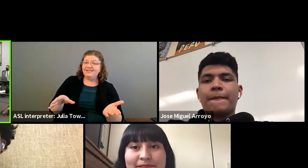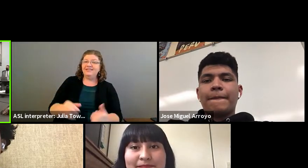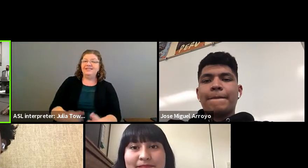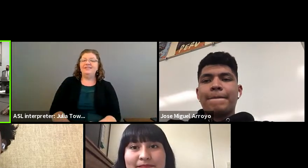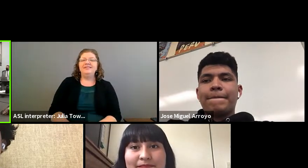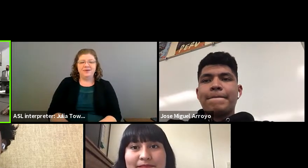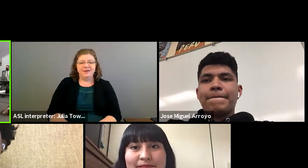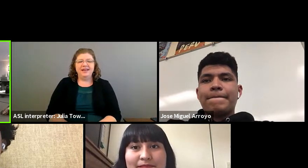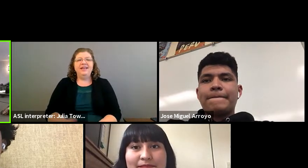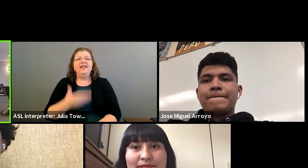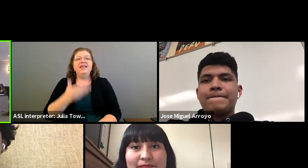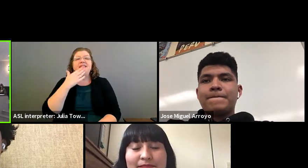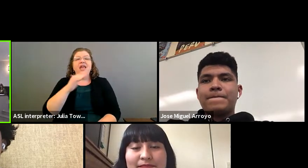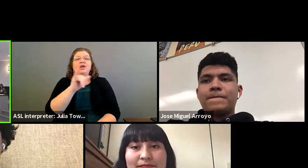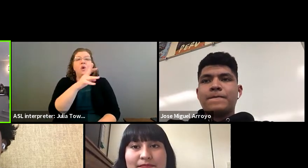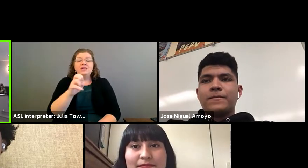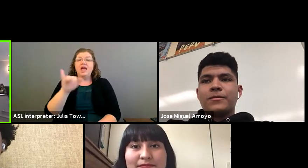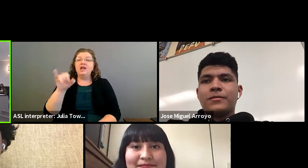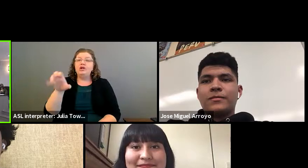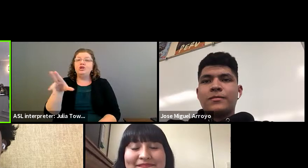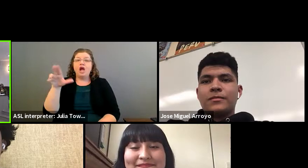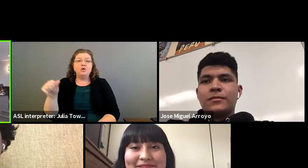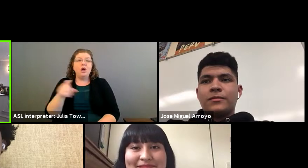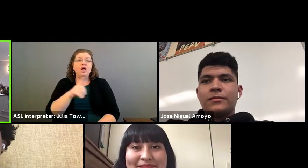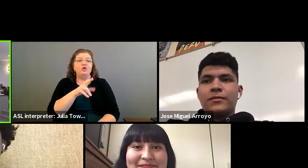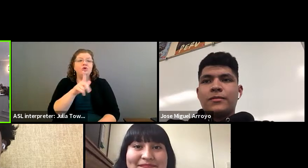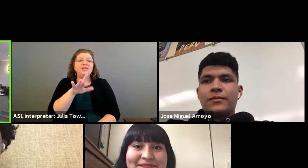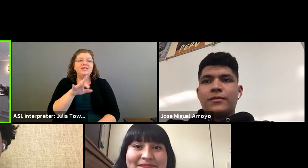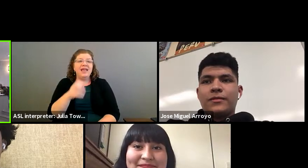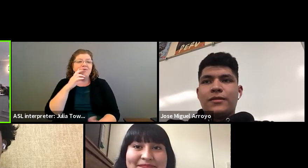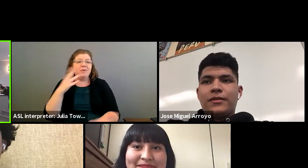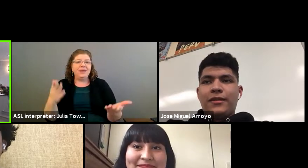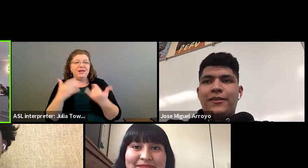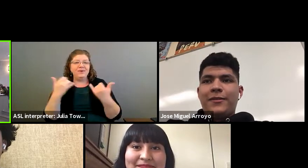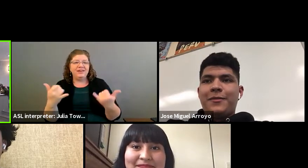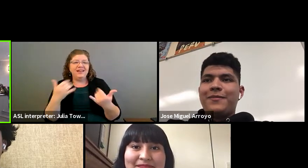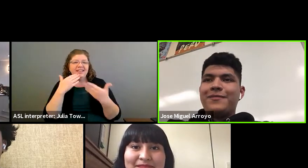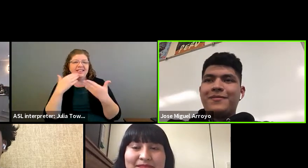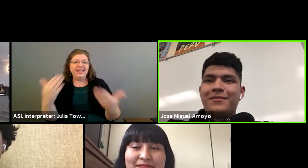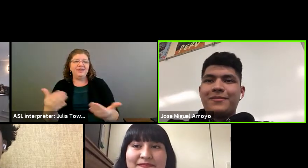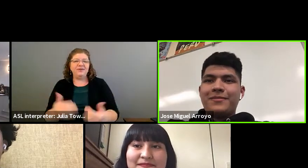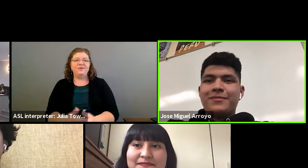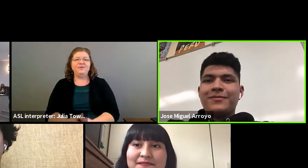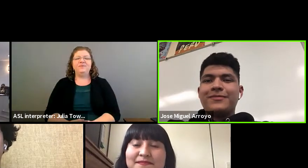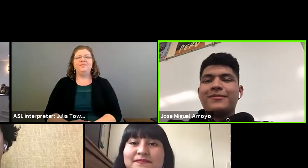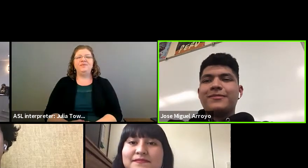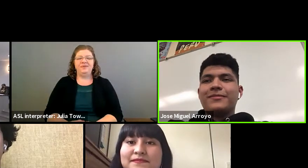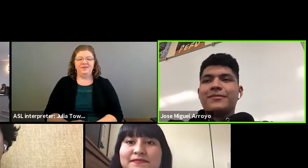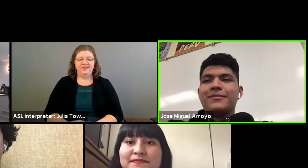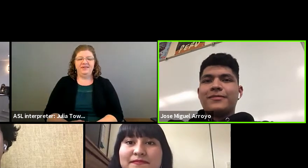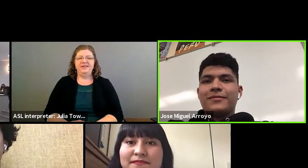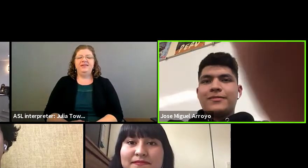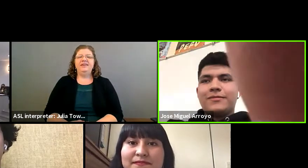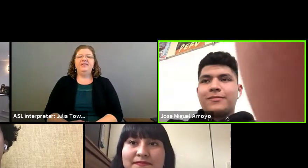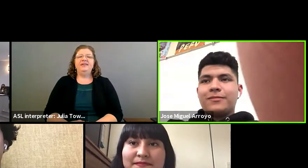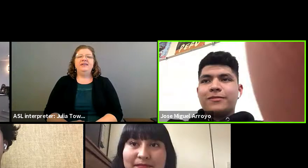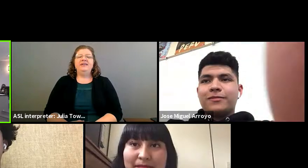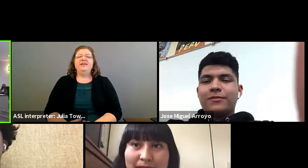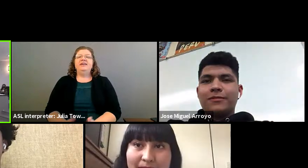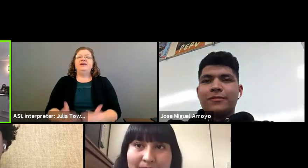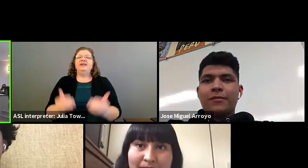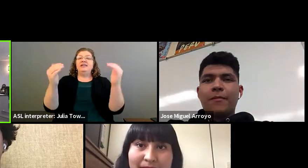Thank you, Jose, Joshua, and Dulce for being with us today. Thank you. Next, board members, I want